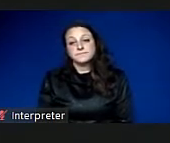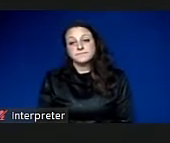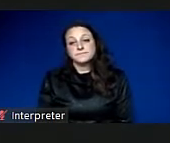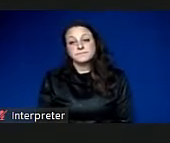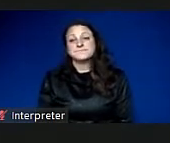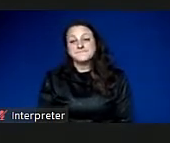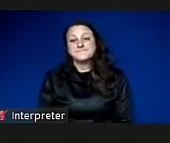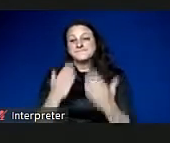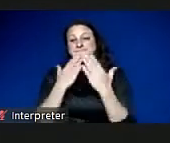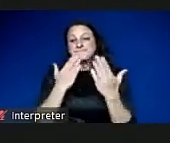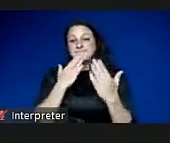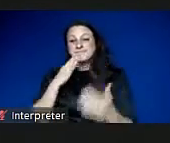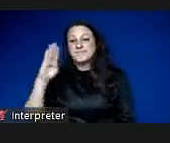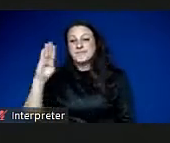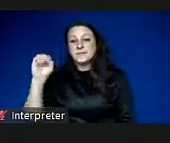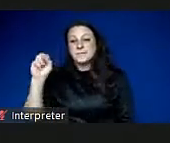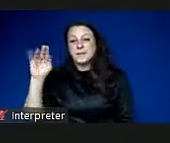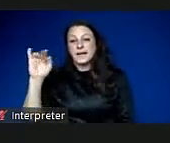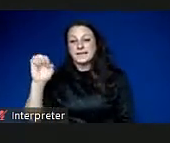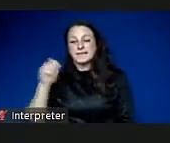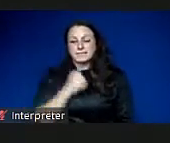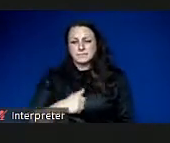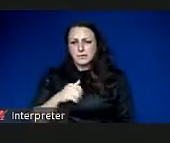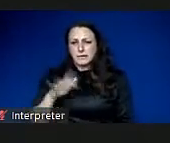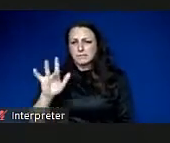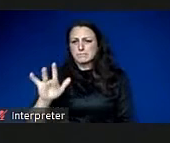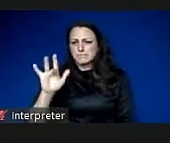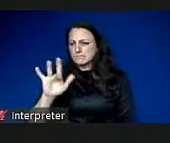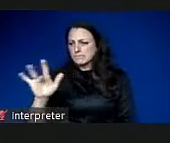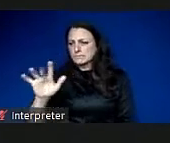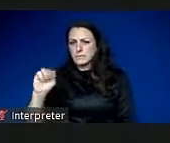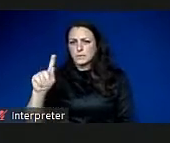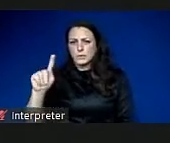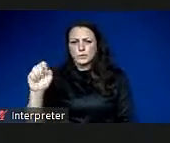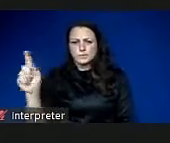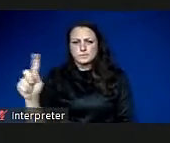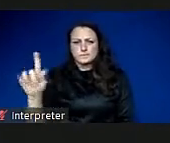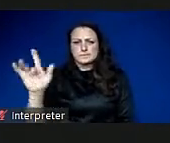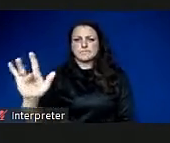Thank you, Bonnie. Sorry, it took me a moment to get off mute there.